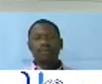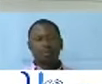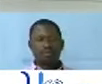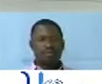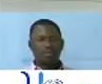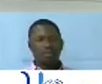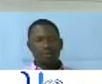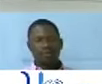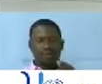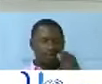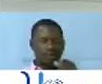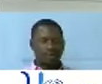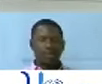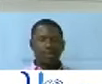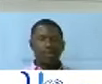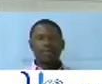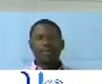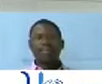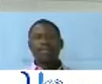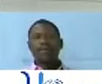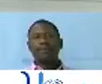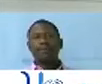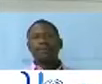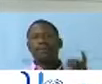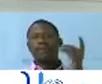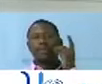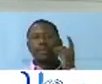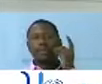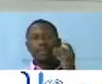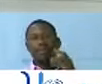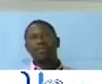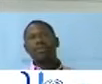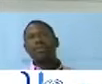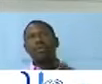we have a letter dated am nañ ben letter dated